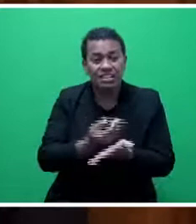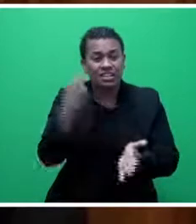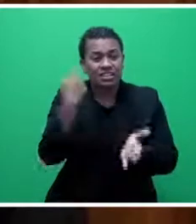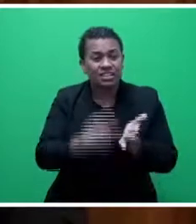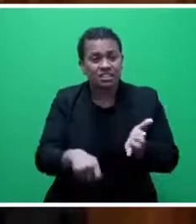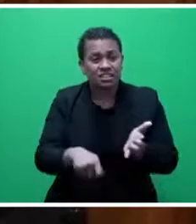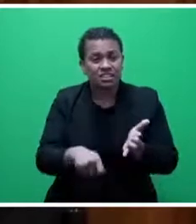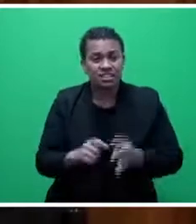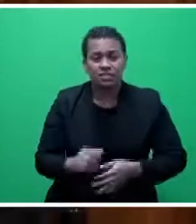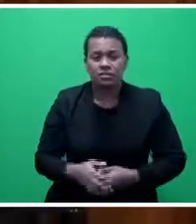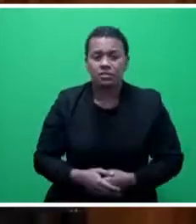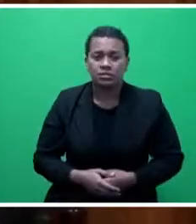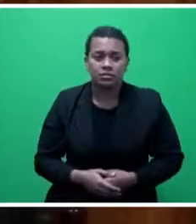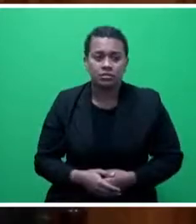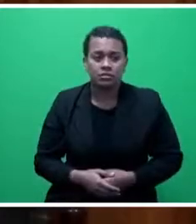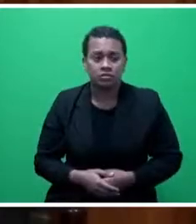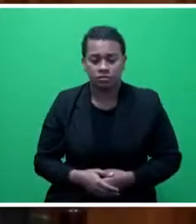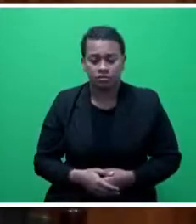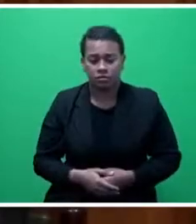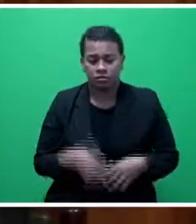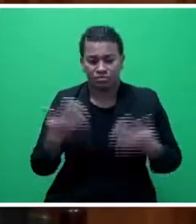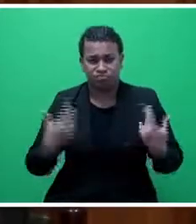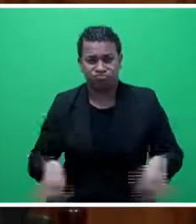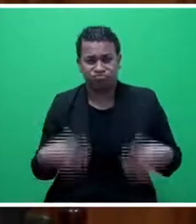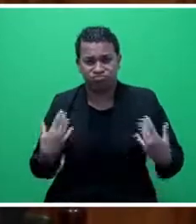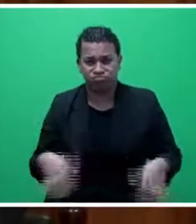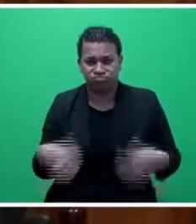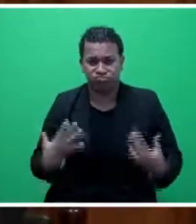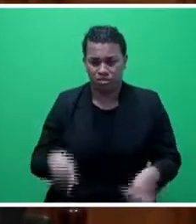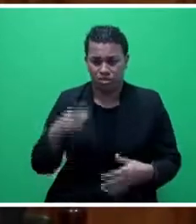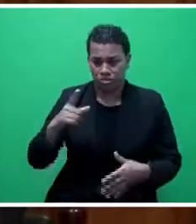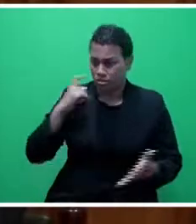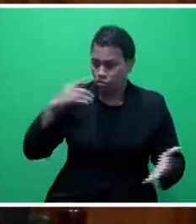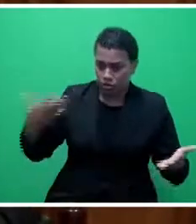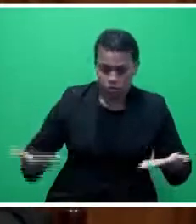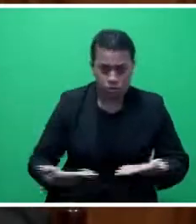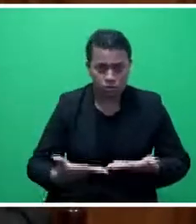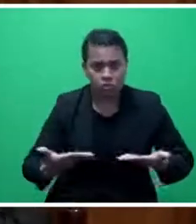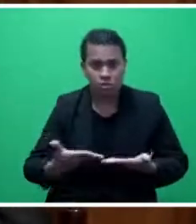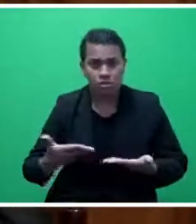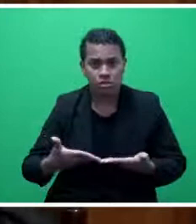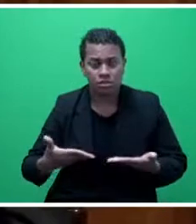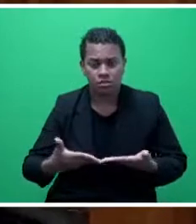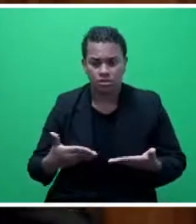whatnot was being introduced almost as if